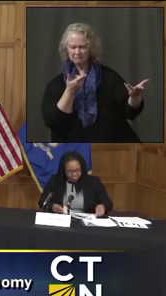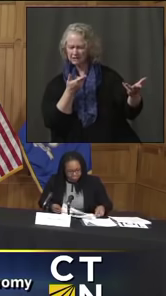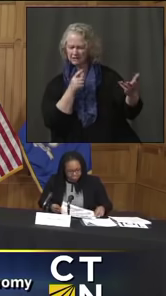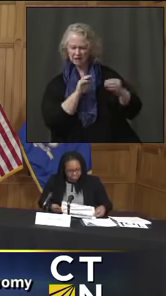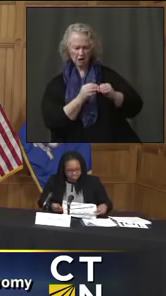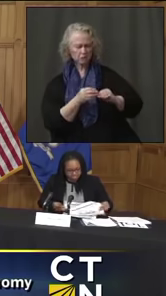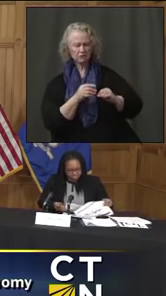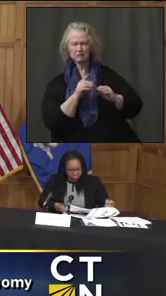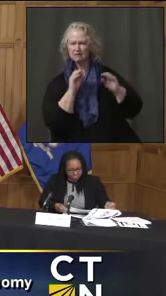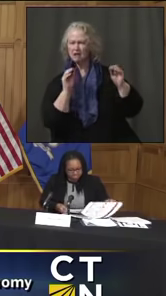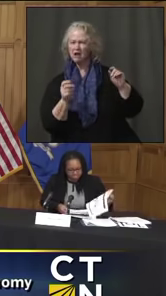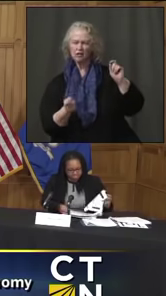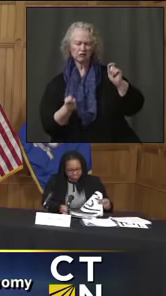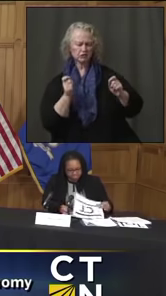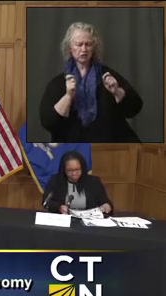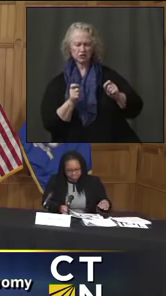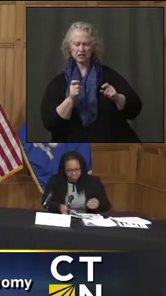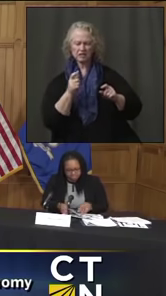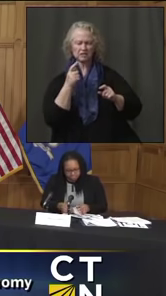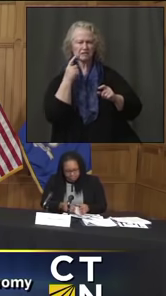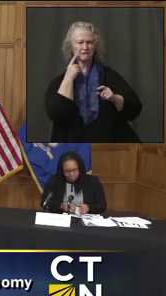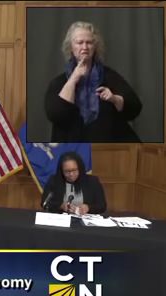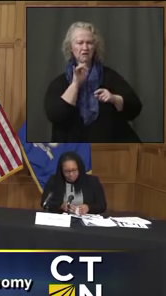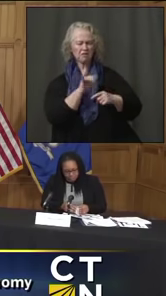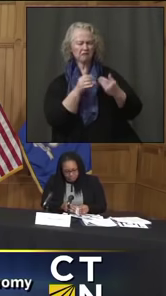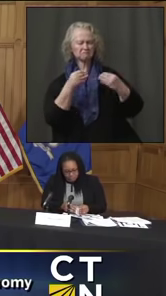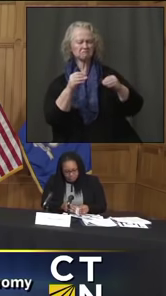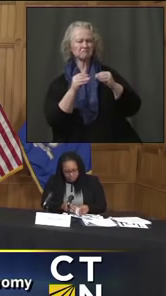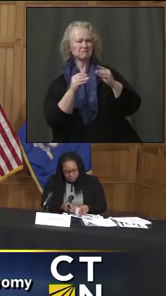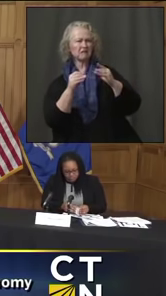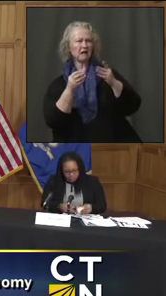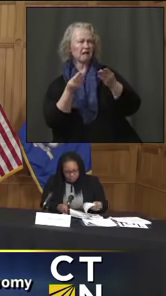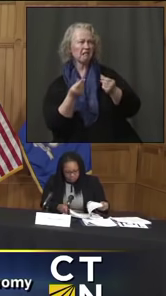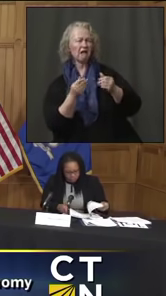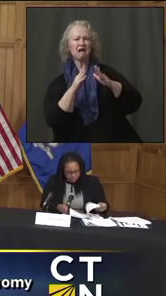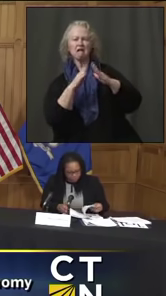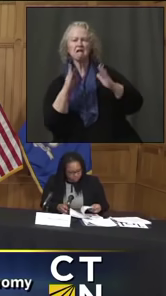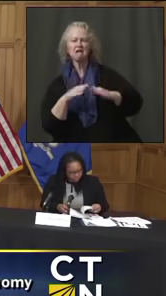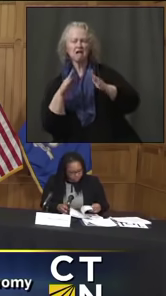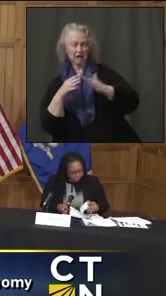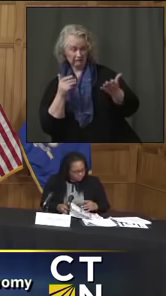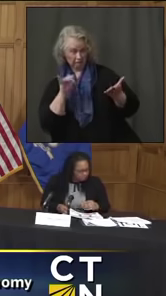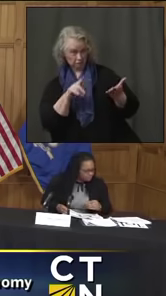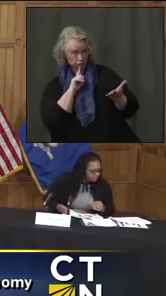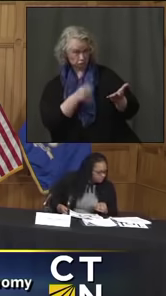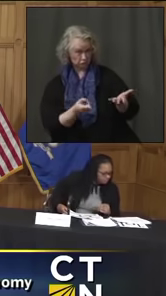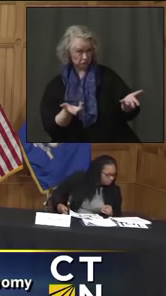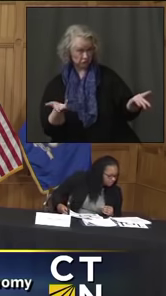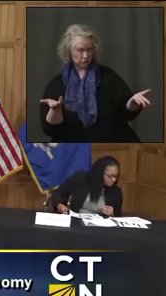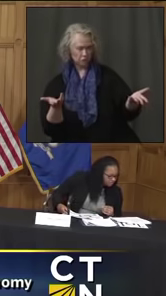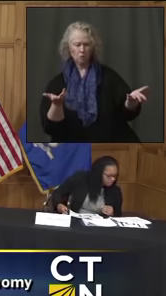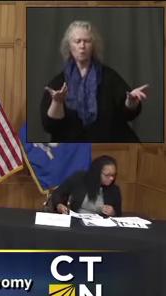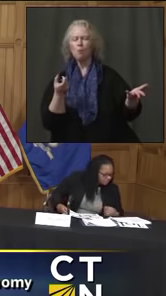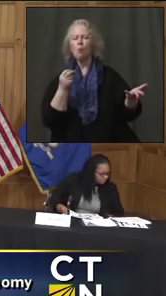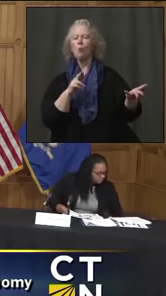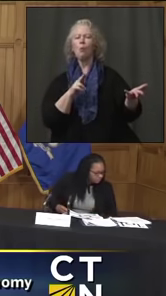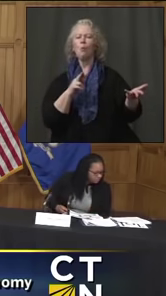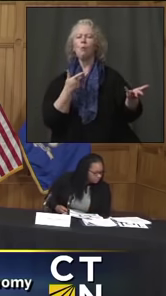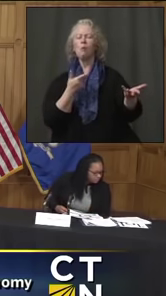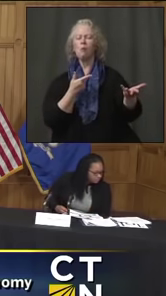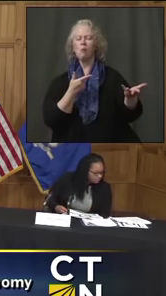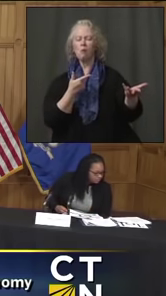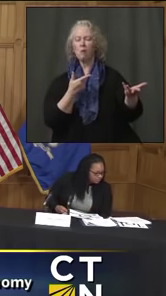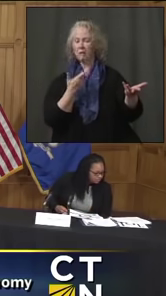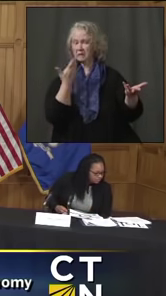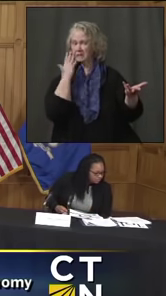of the numbers on real estate conveyances. Is that correct? And have you just not factored in any